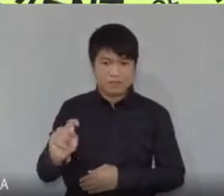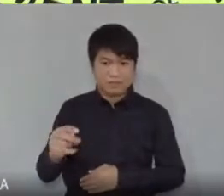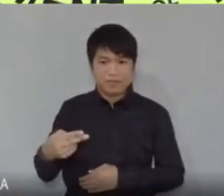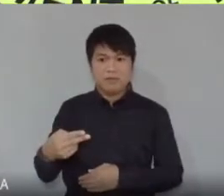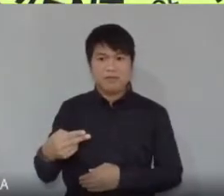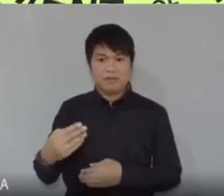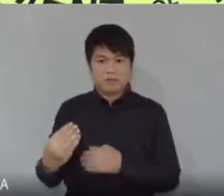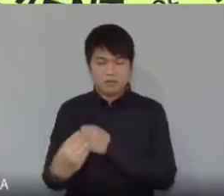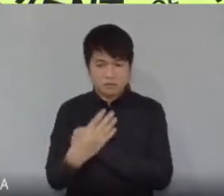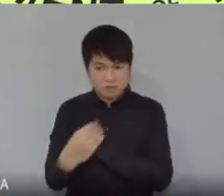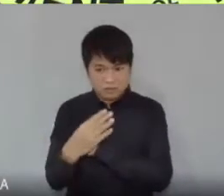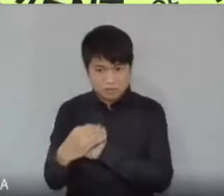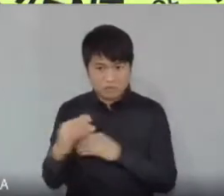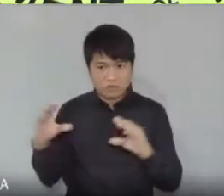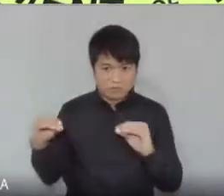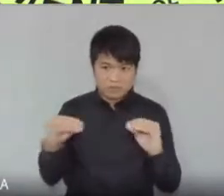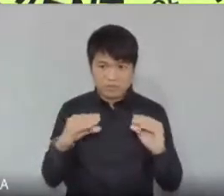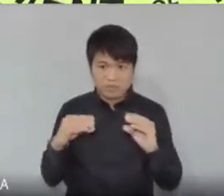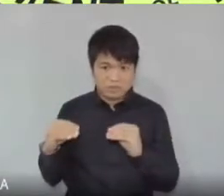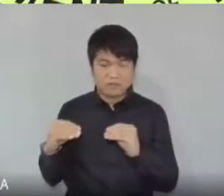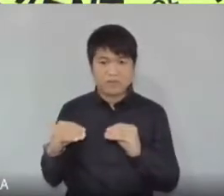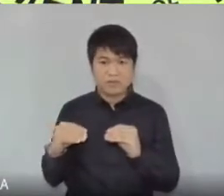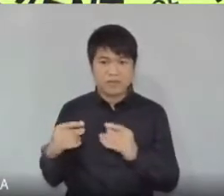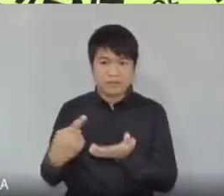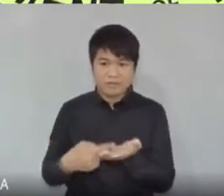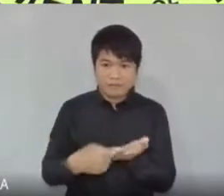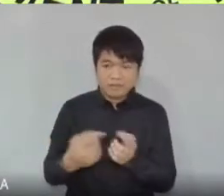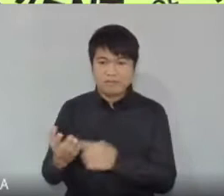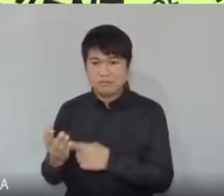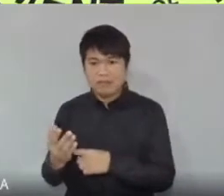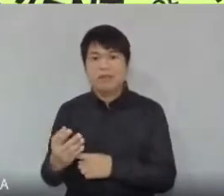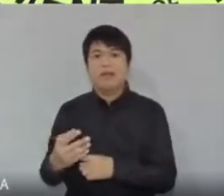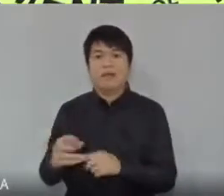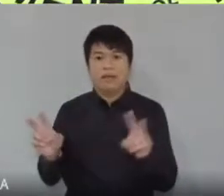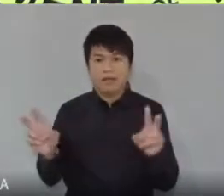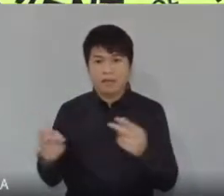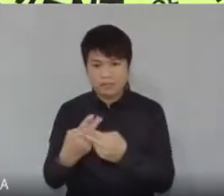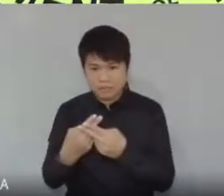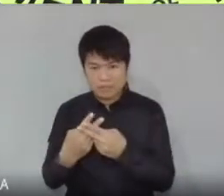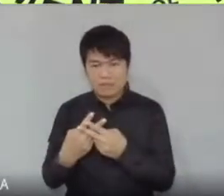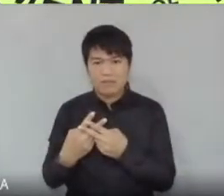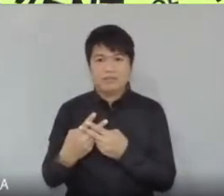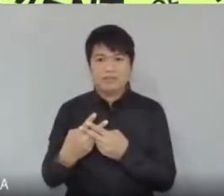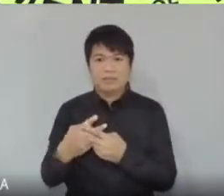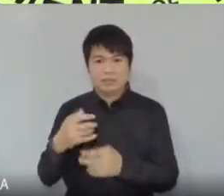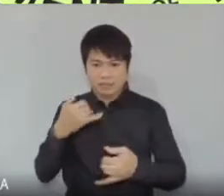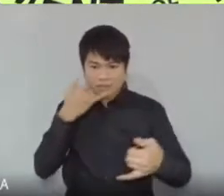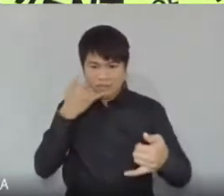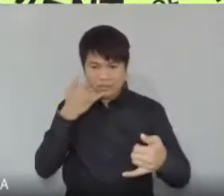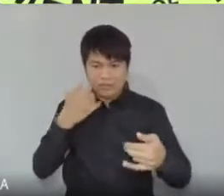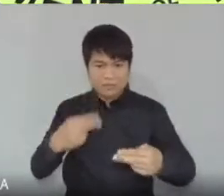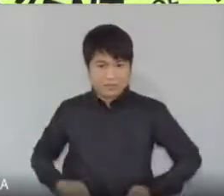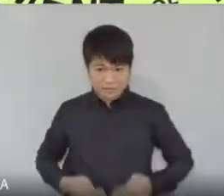Telehealth Thursdays, as we agree on the roadmap towards creating telehealth-enabled healthcare